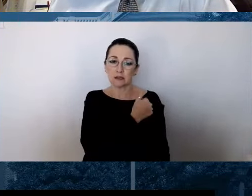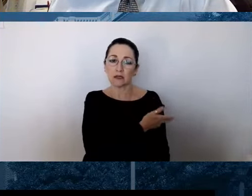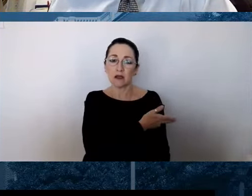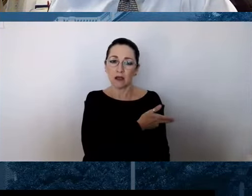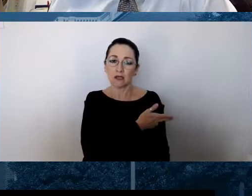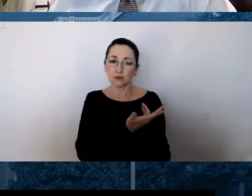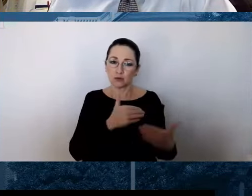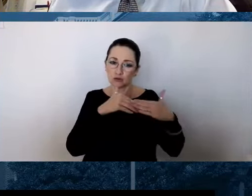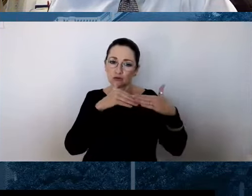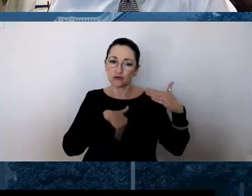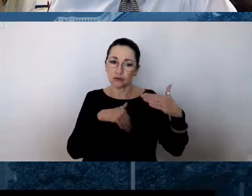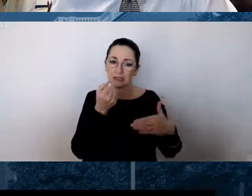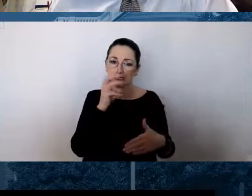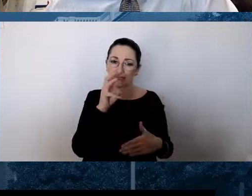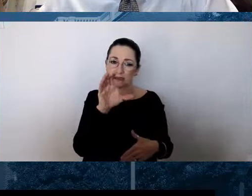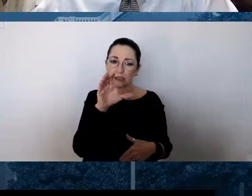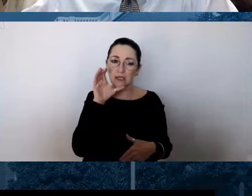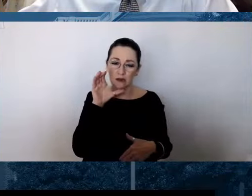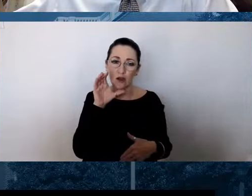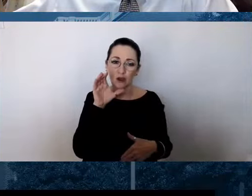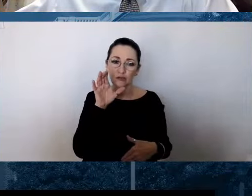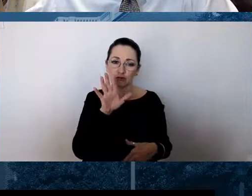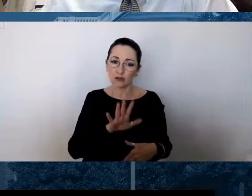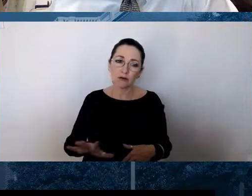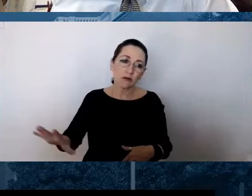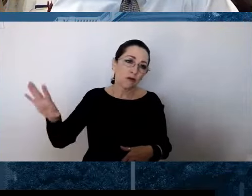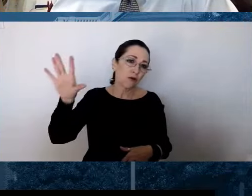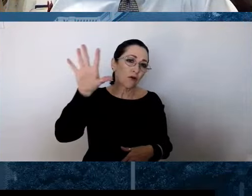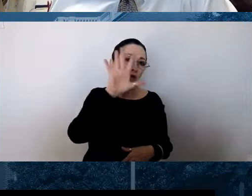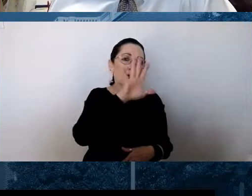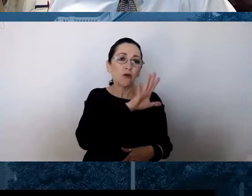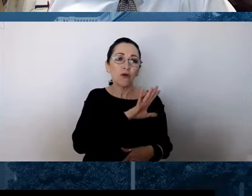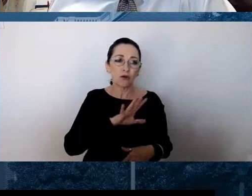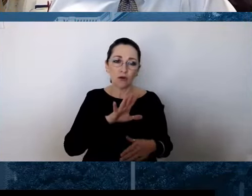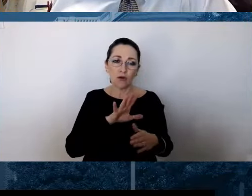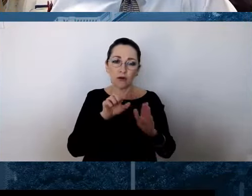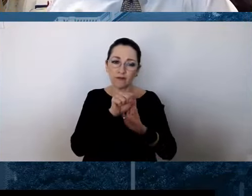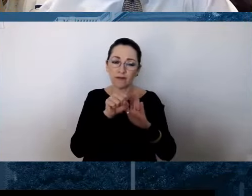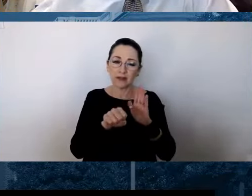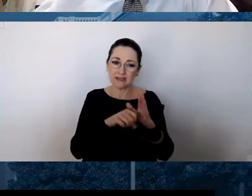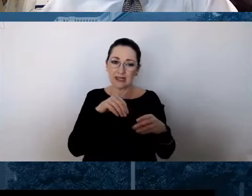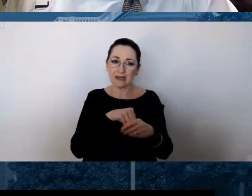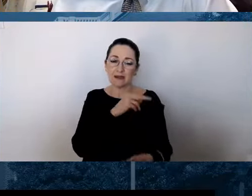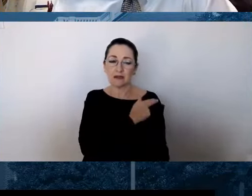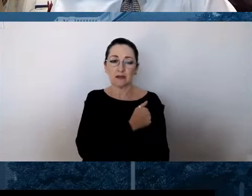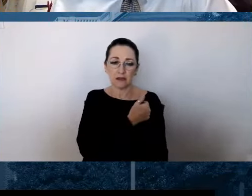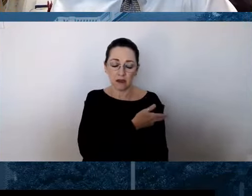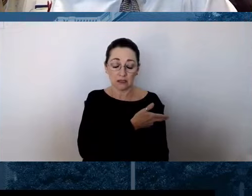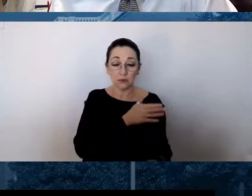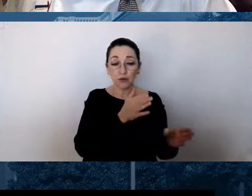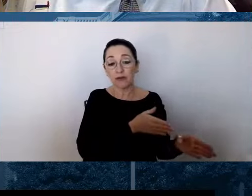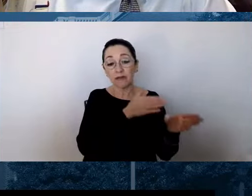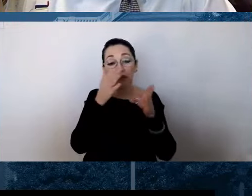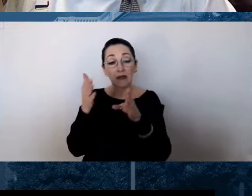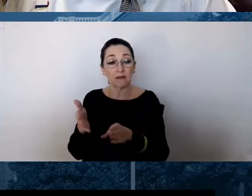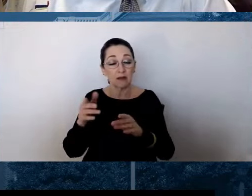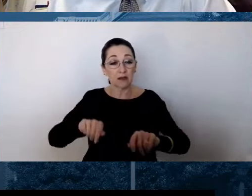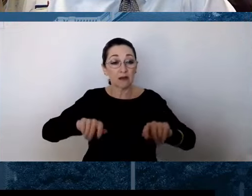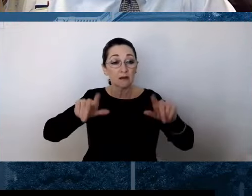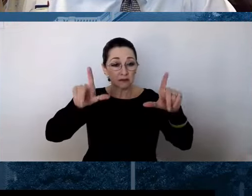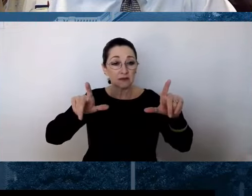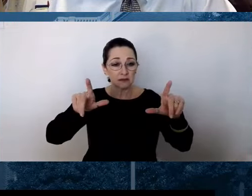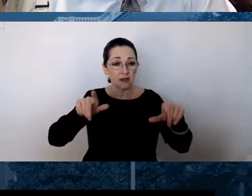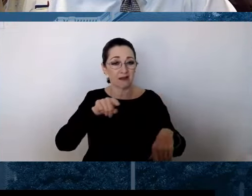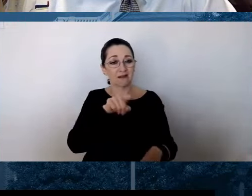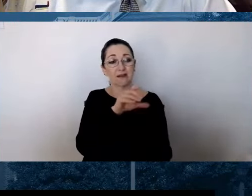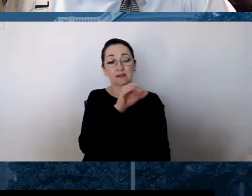under 1,600 individuals across the state in the hospitals. And then if you go to the next slide, this is really